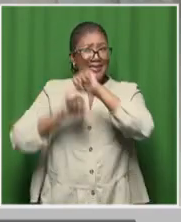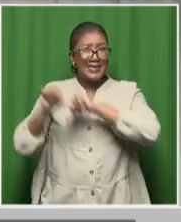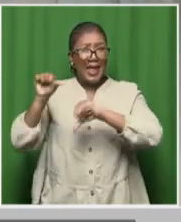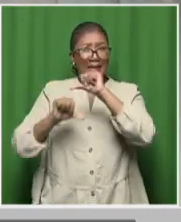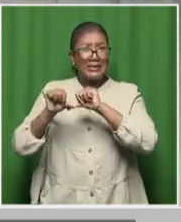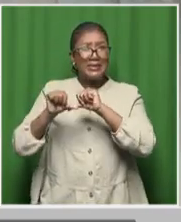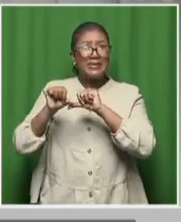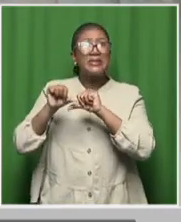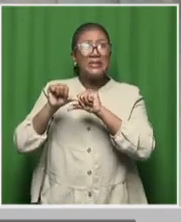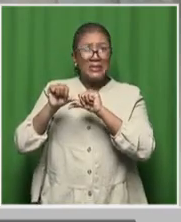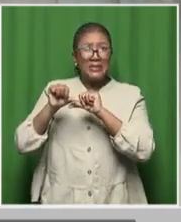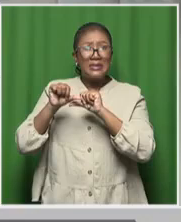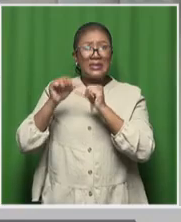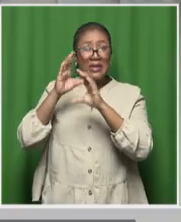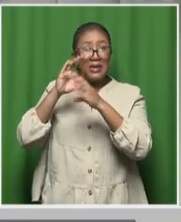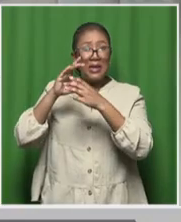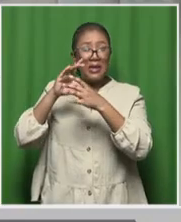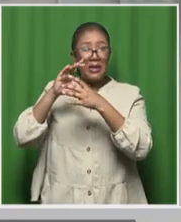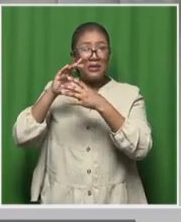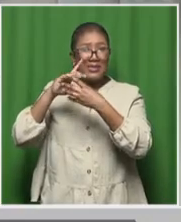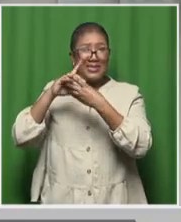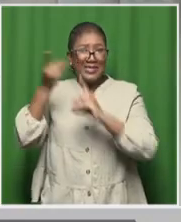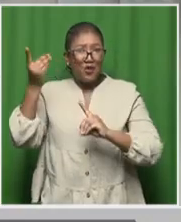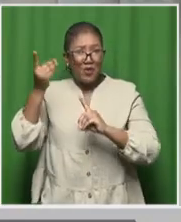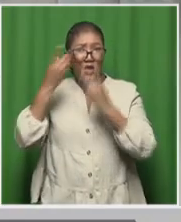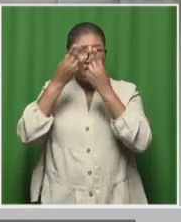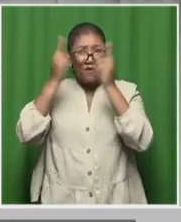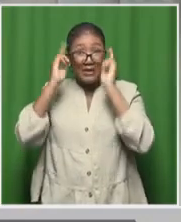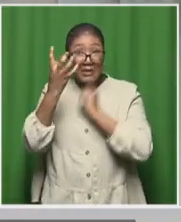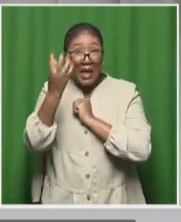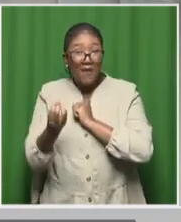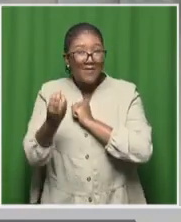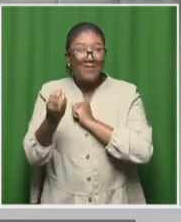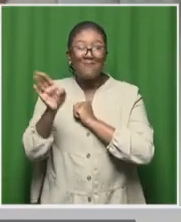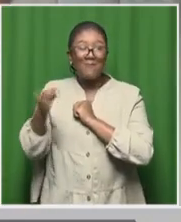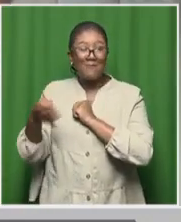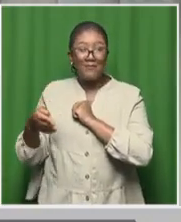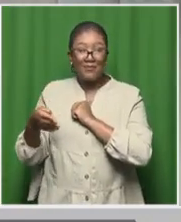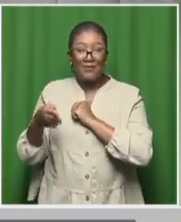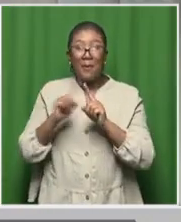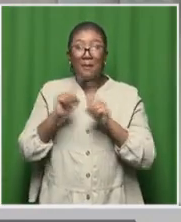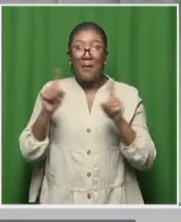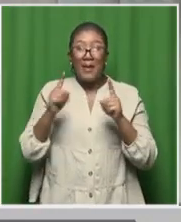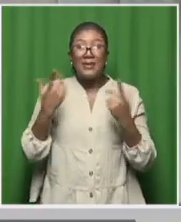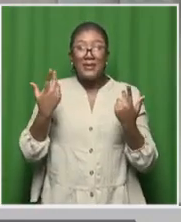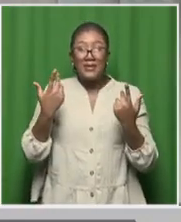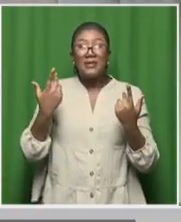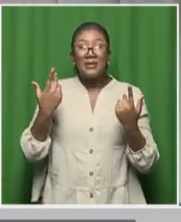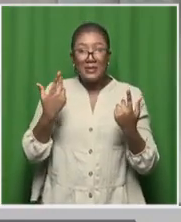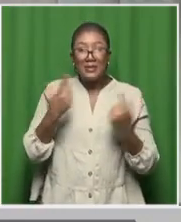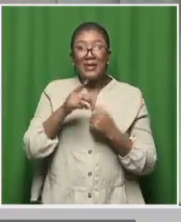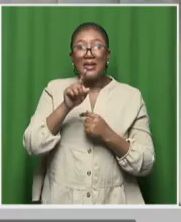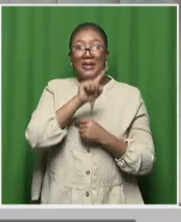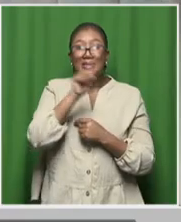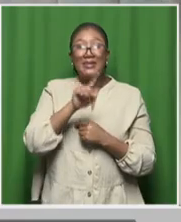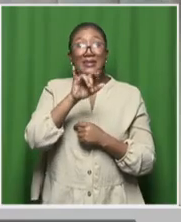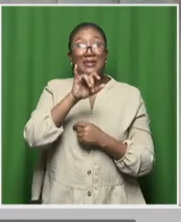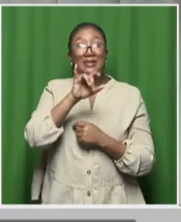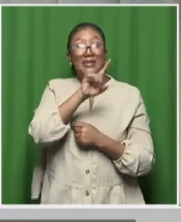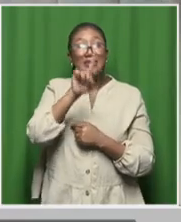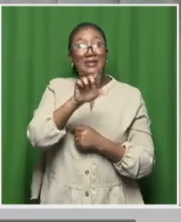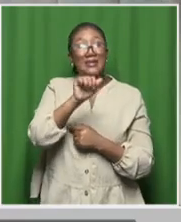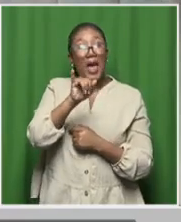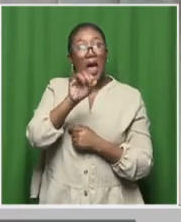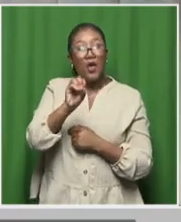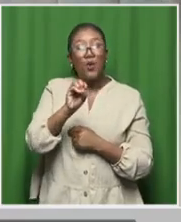universities because it's still a relatively new cause so let's talk about Z's data science causes that aim to bridge you